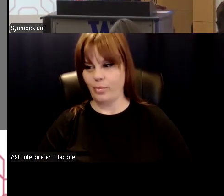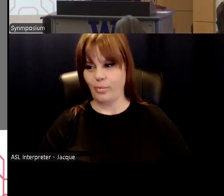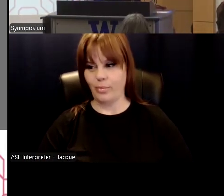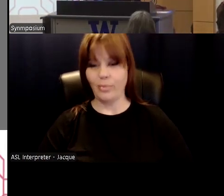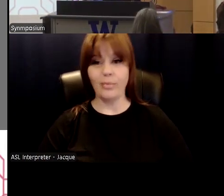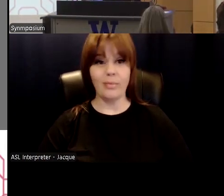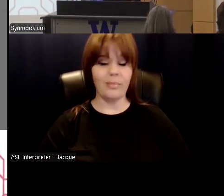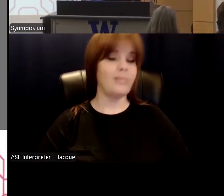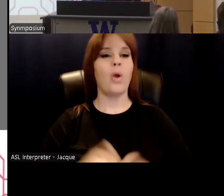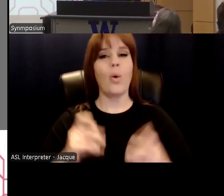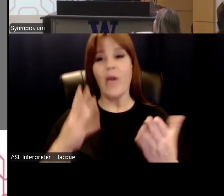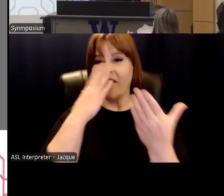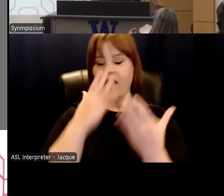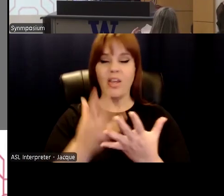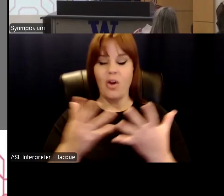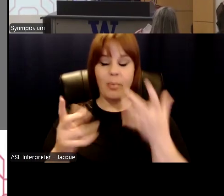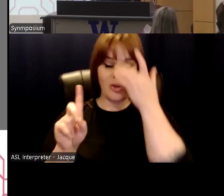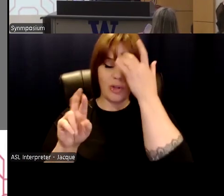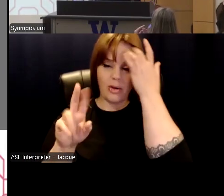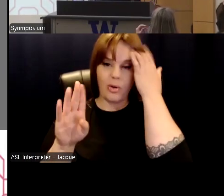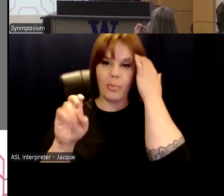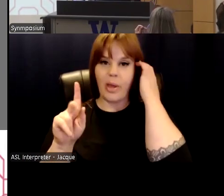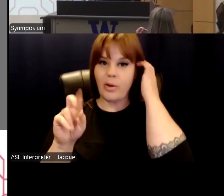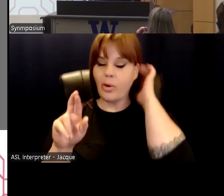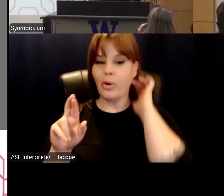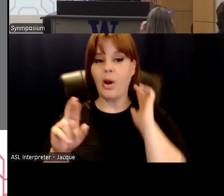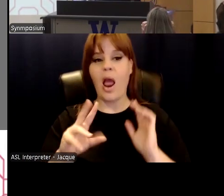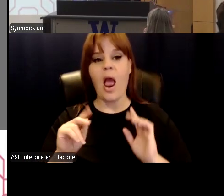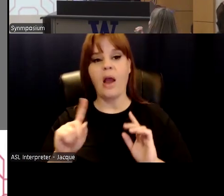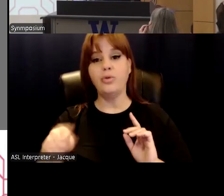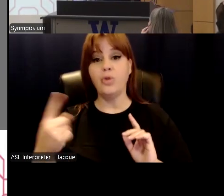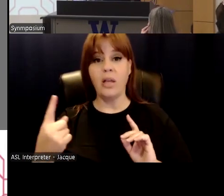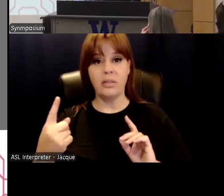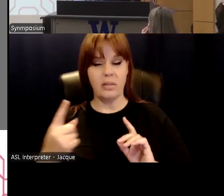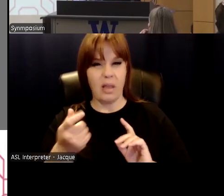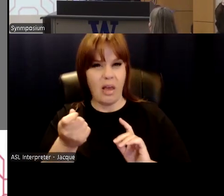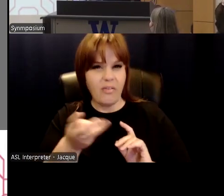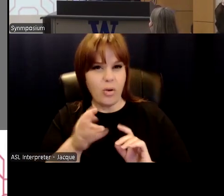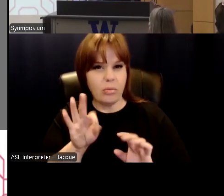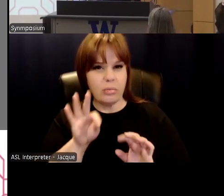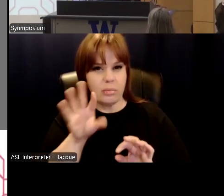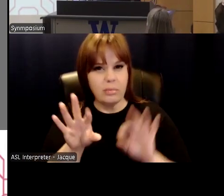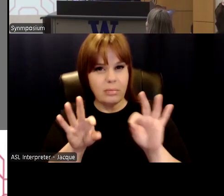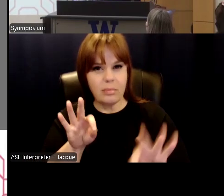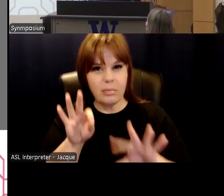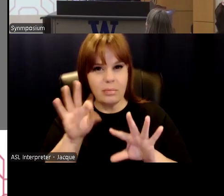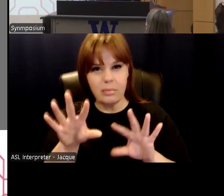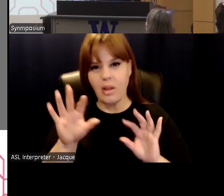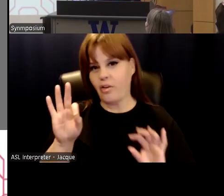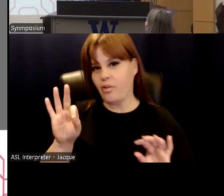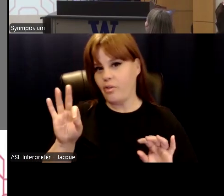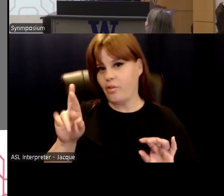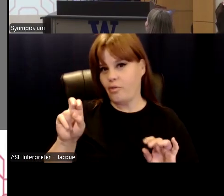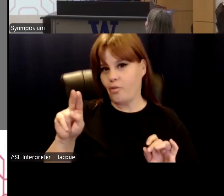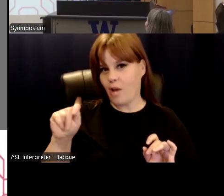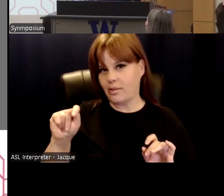Oh, thank you very much, Dr. Bender. And just a couple of pieces of front matter. First of all, thank you